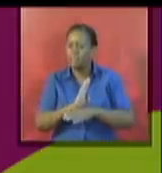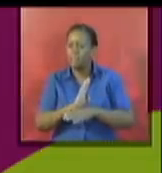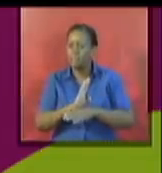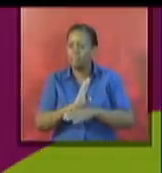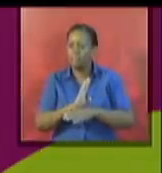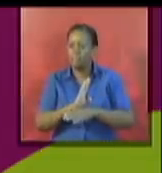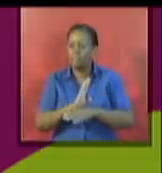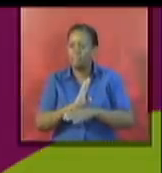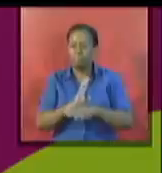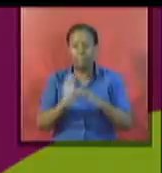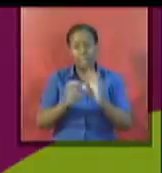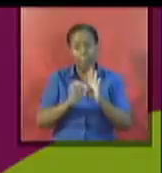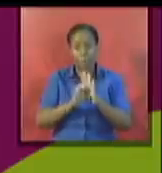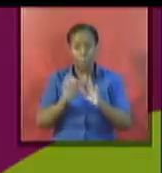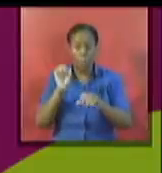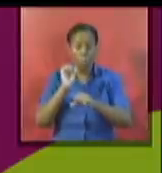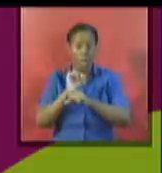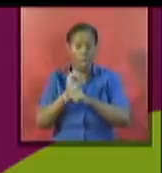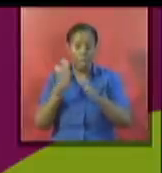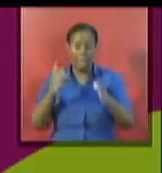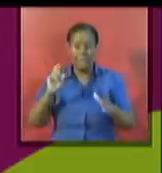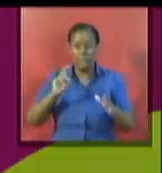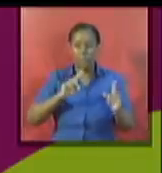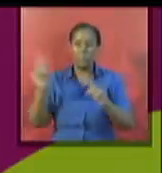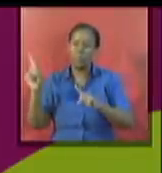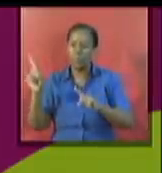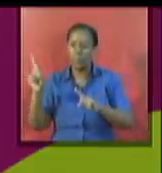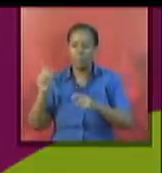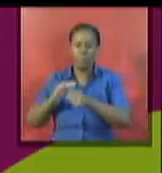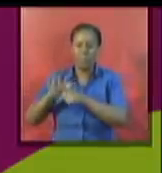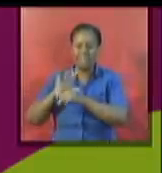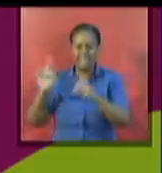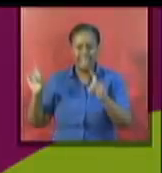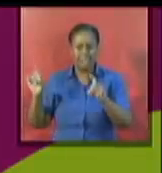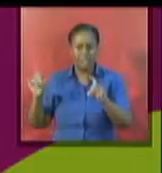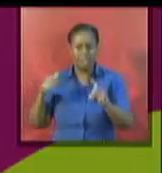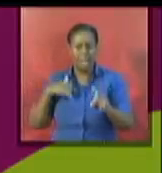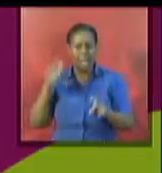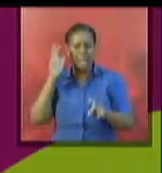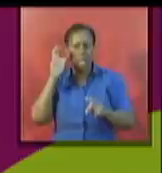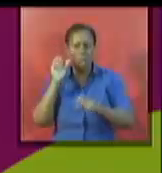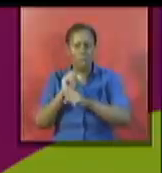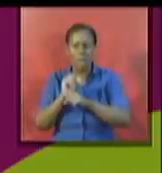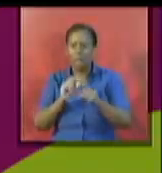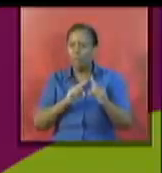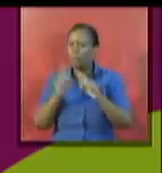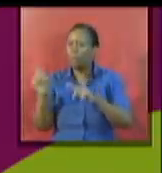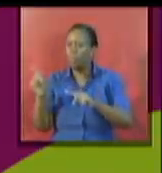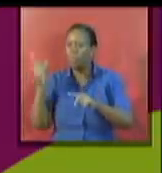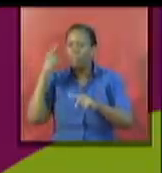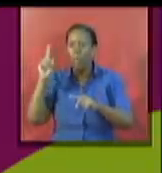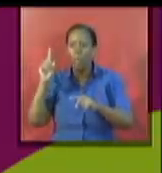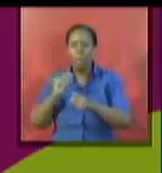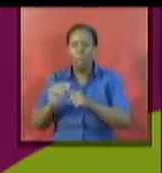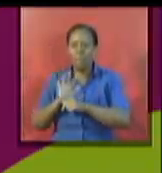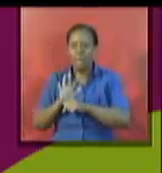a complaint this week that the employee went for a COVID test, and even though they went for a COVID test and were supposed to stay at home, they